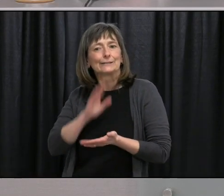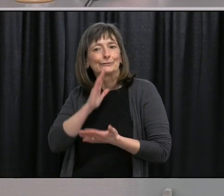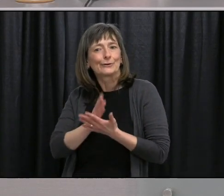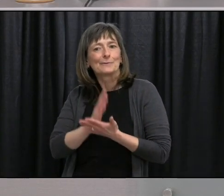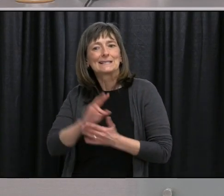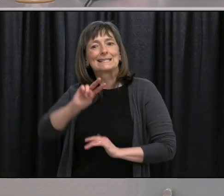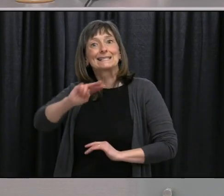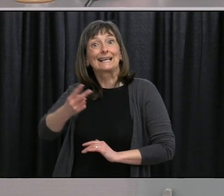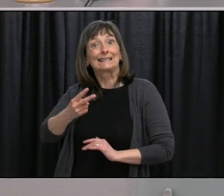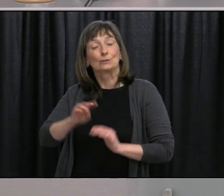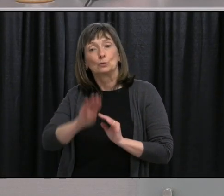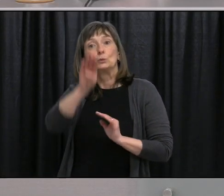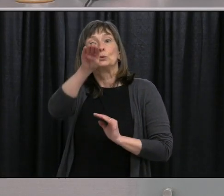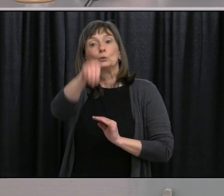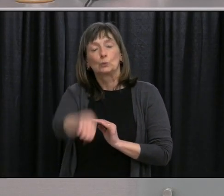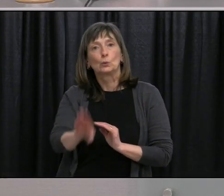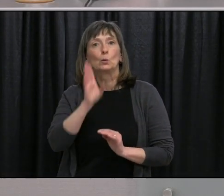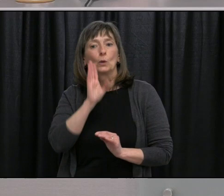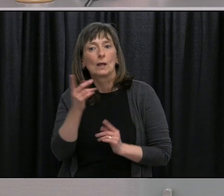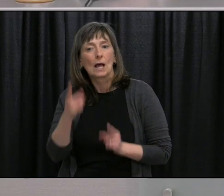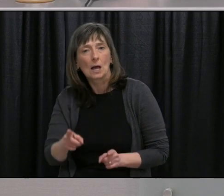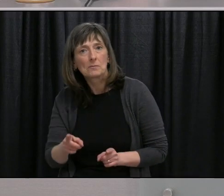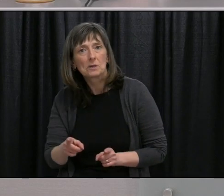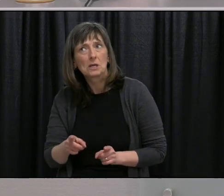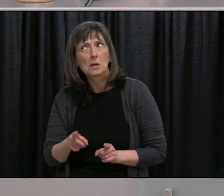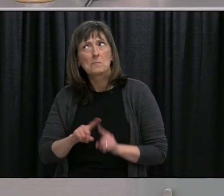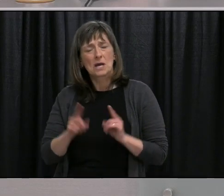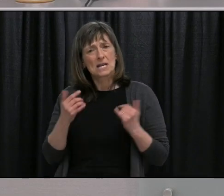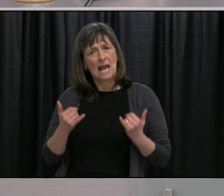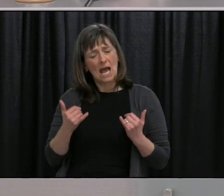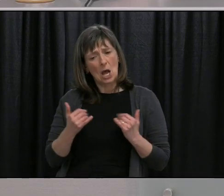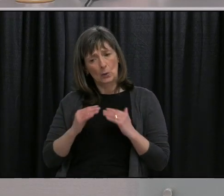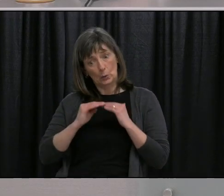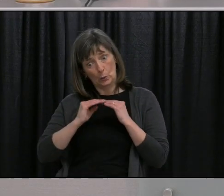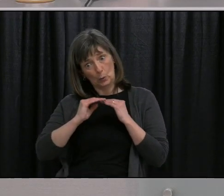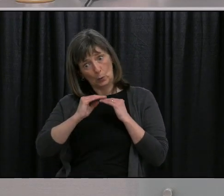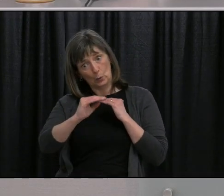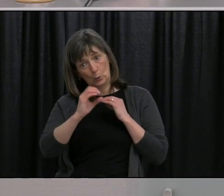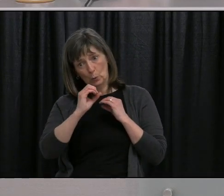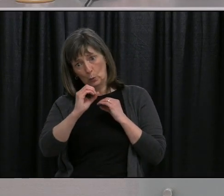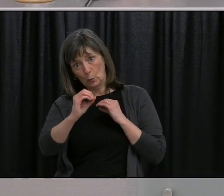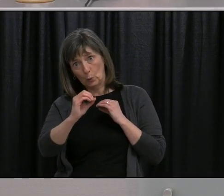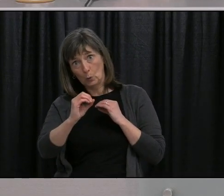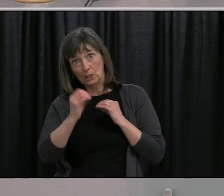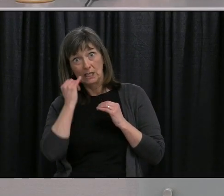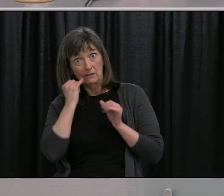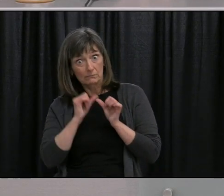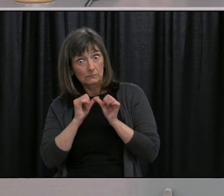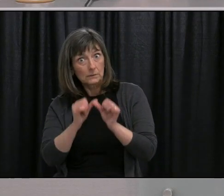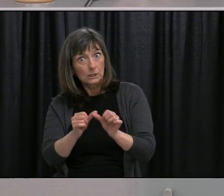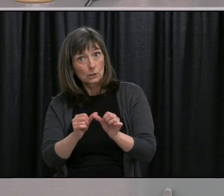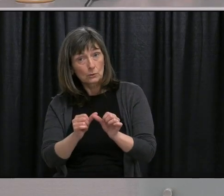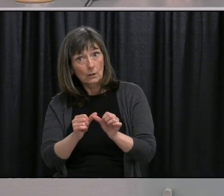hat at all on the fact that we have no cases whatsoever, or very few?